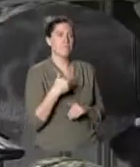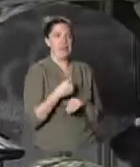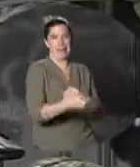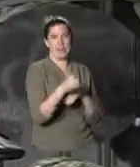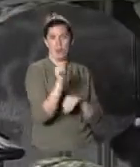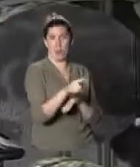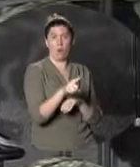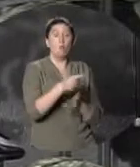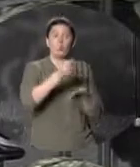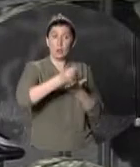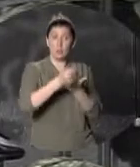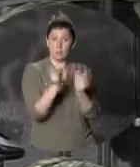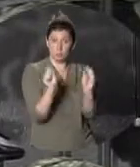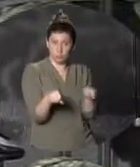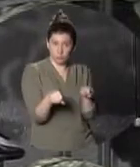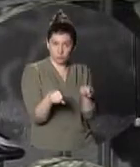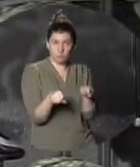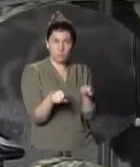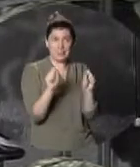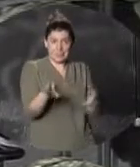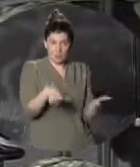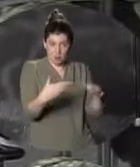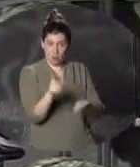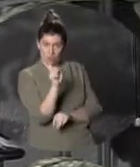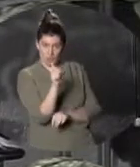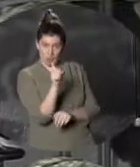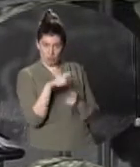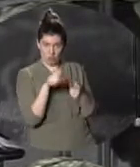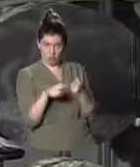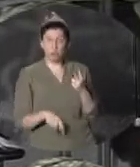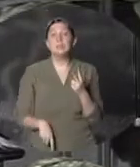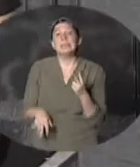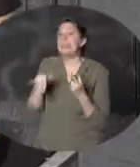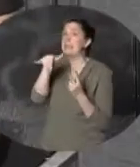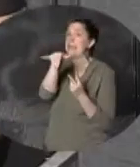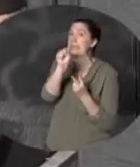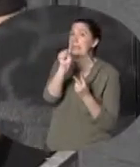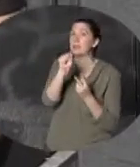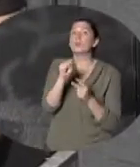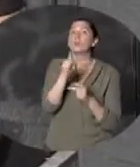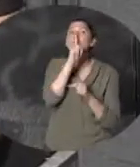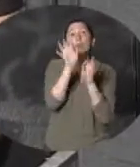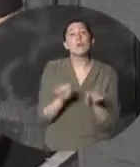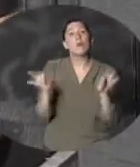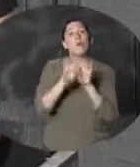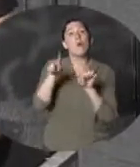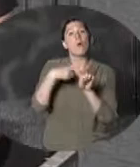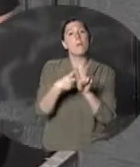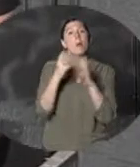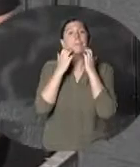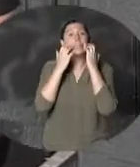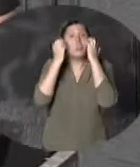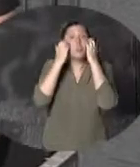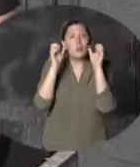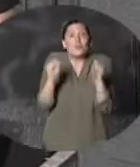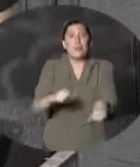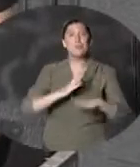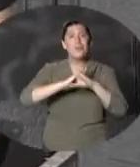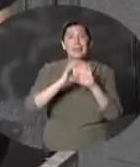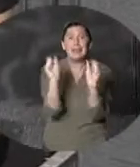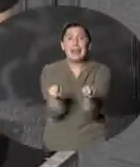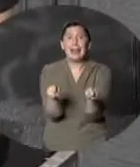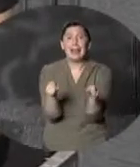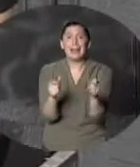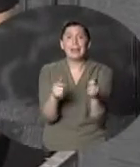it treatable, and is it fatal? Yes, so the most important thing to think about with measles is that it's preventable.